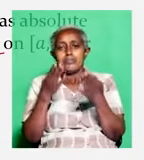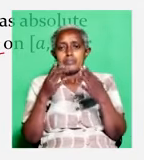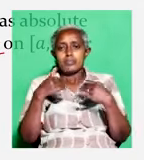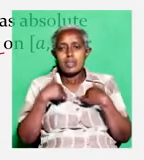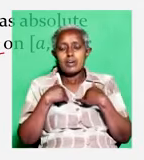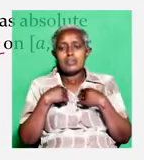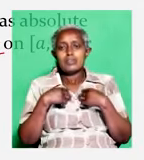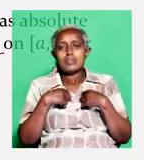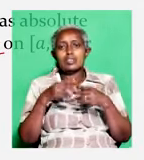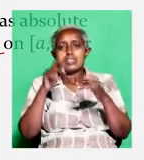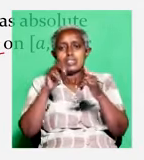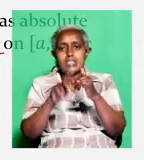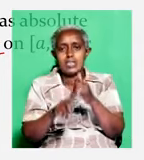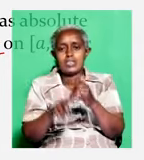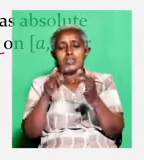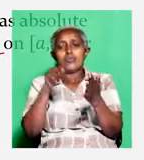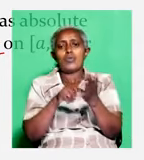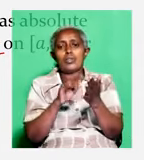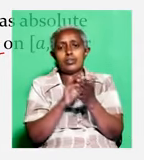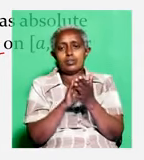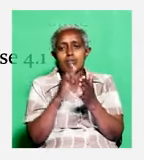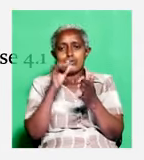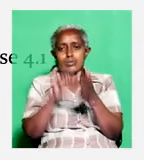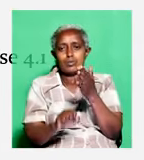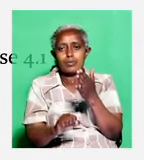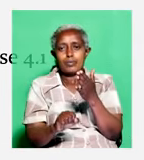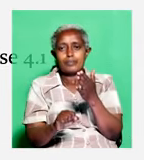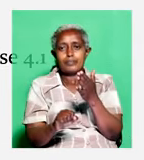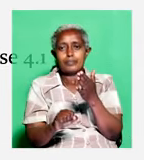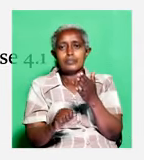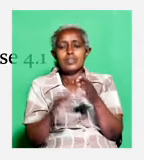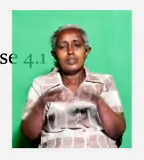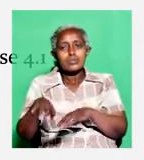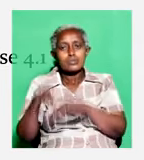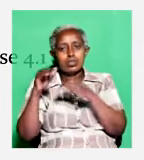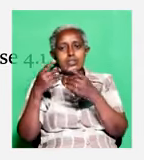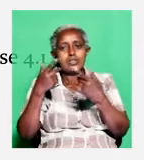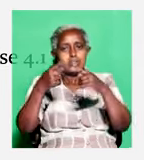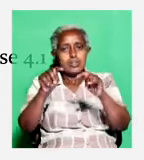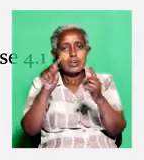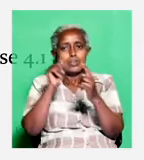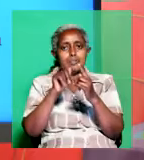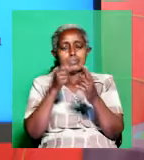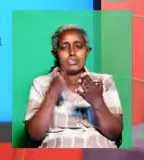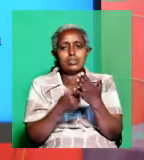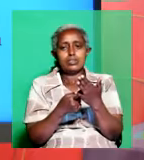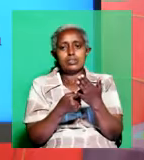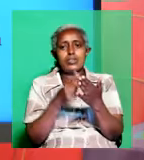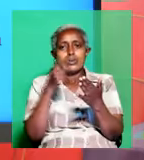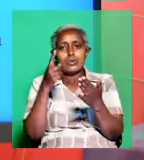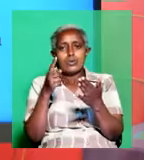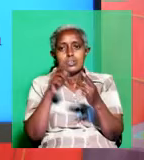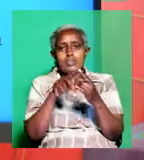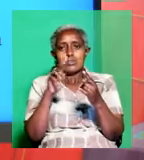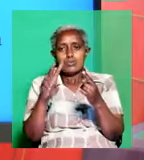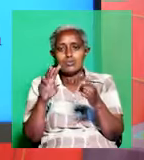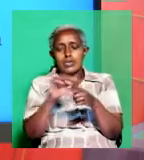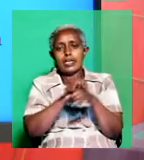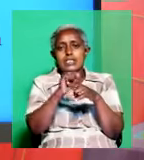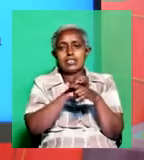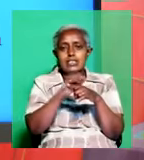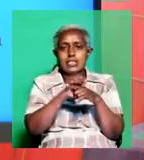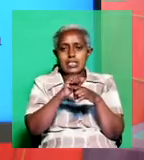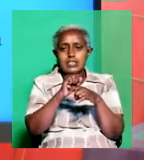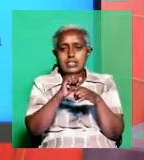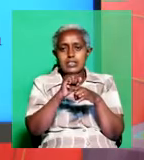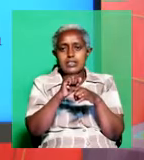at the end points. So students, try this 1 and 2 exercise,